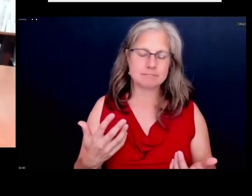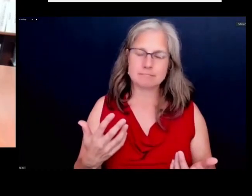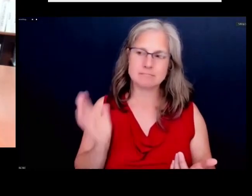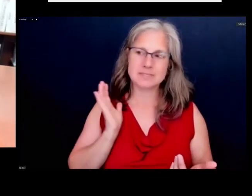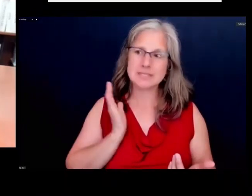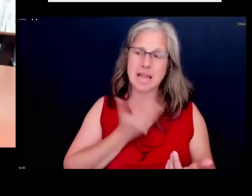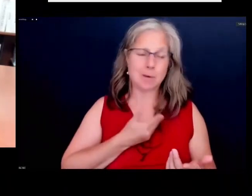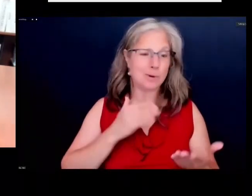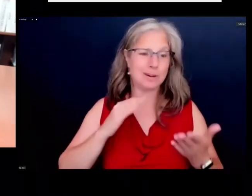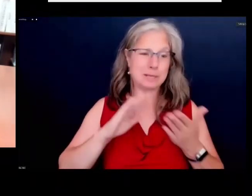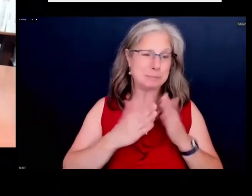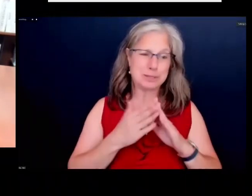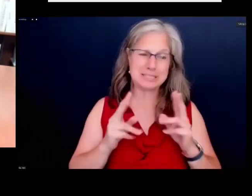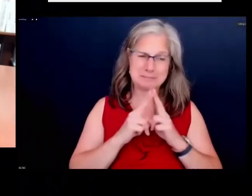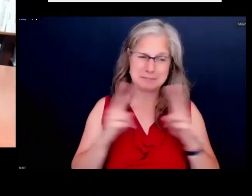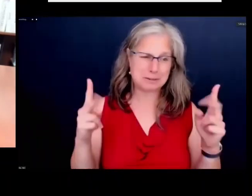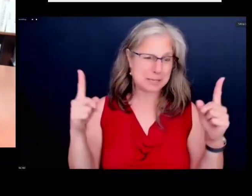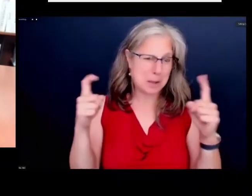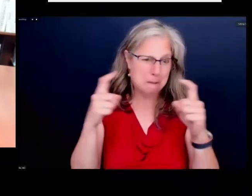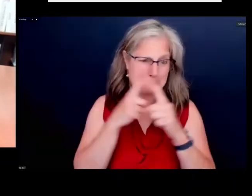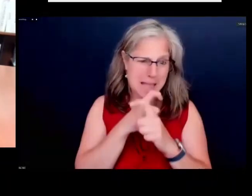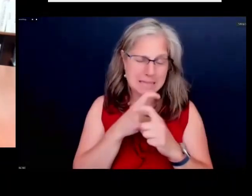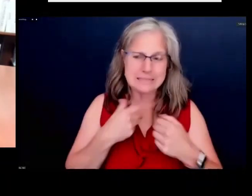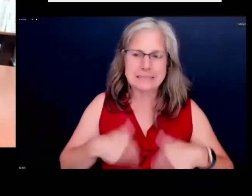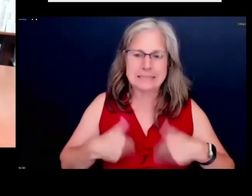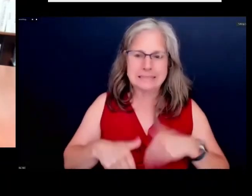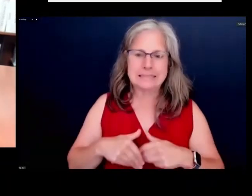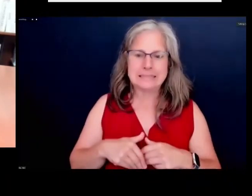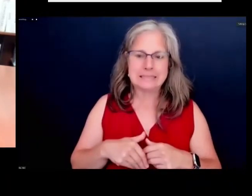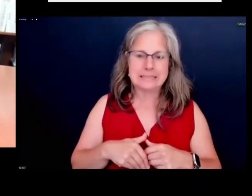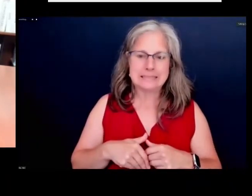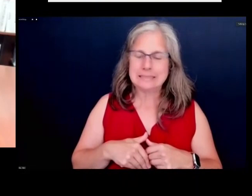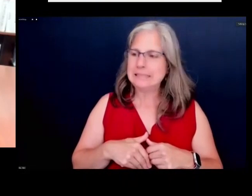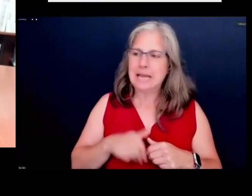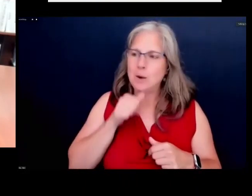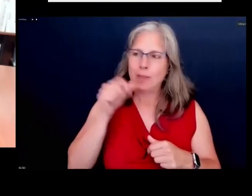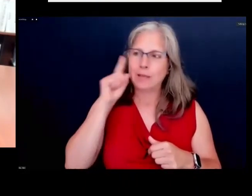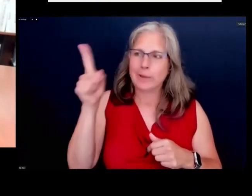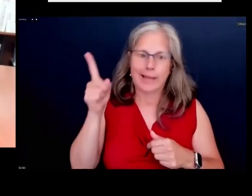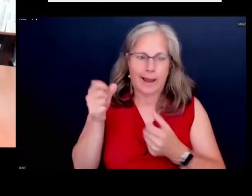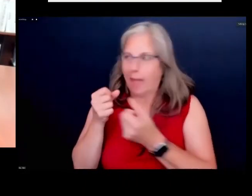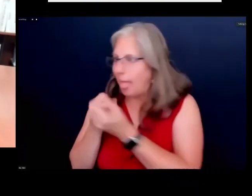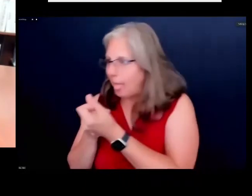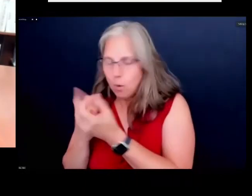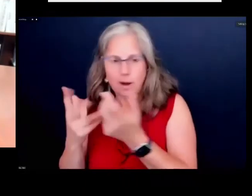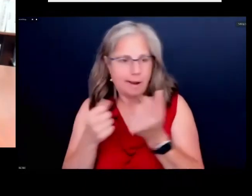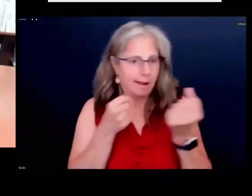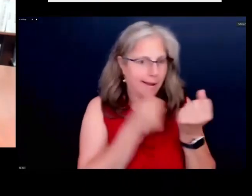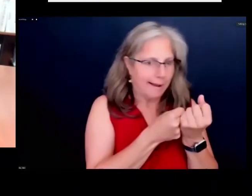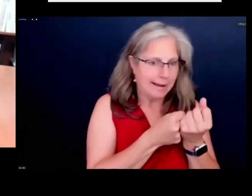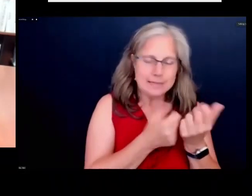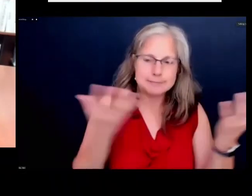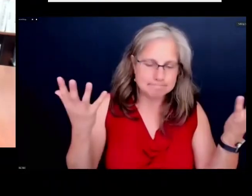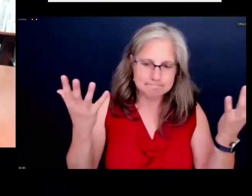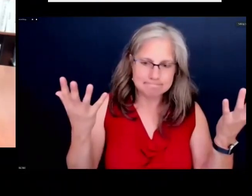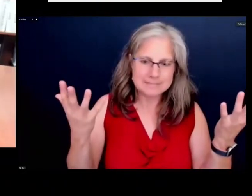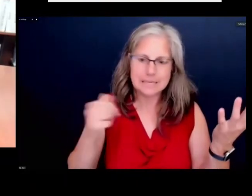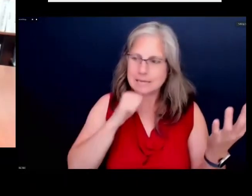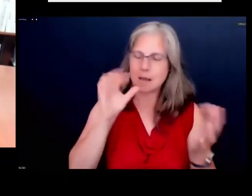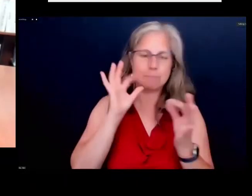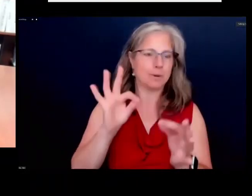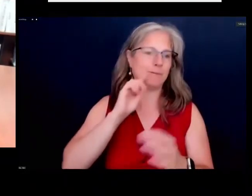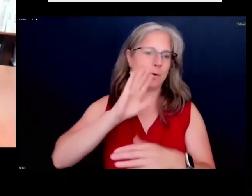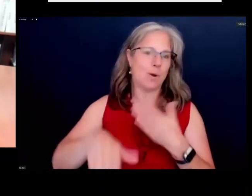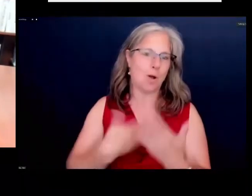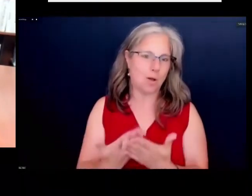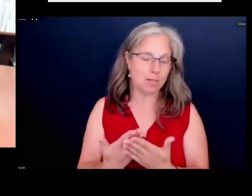very complex community, very complicated. So I don't think that one size will fit all. But again, as the